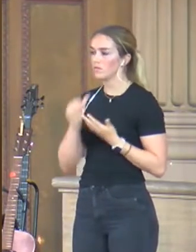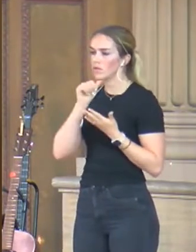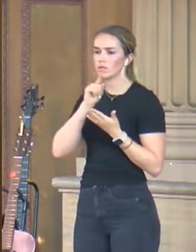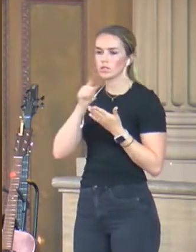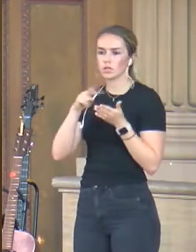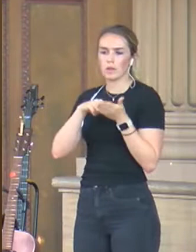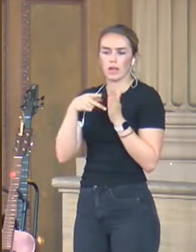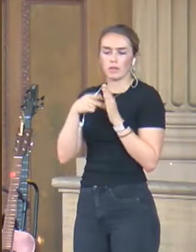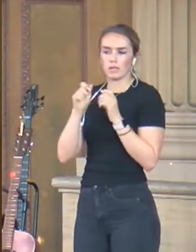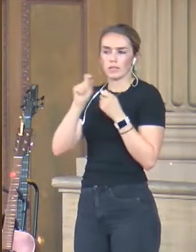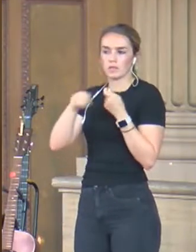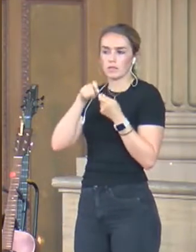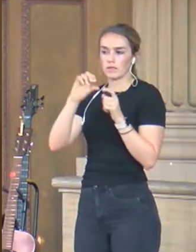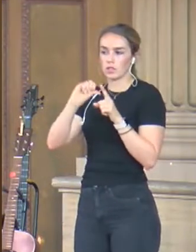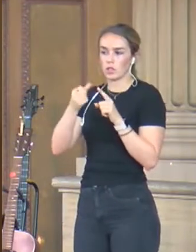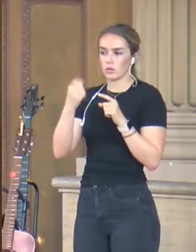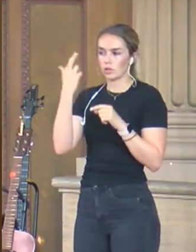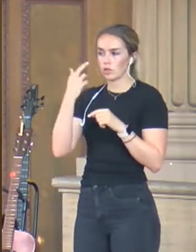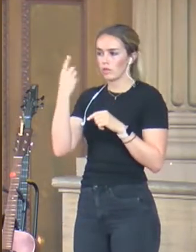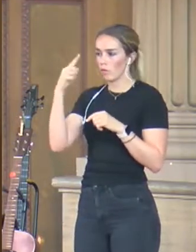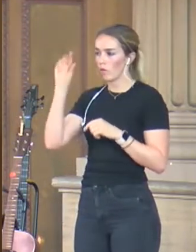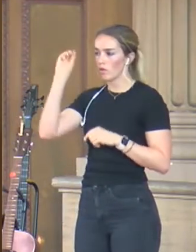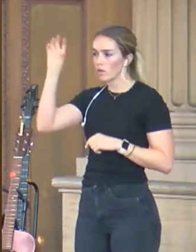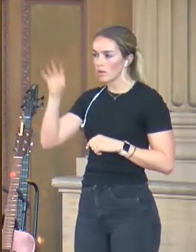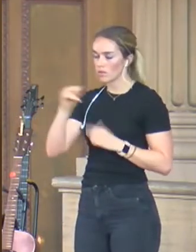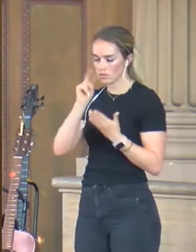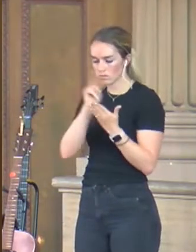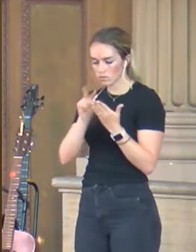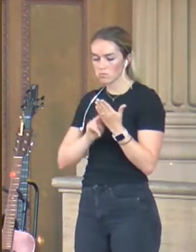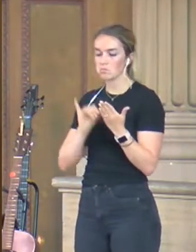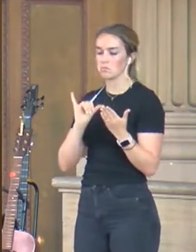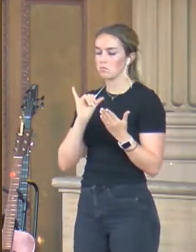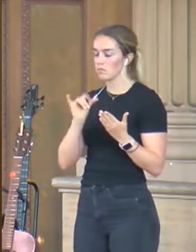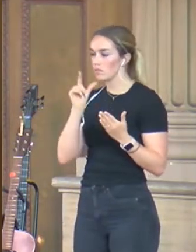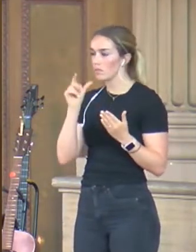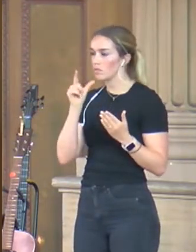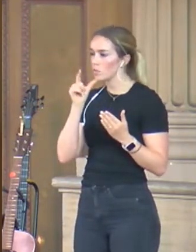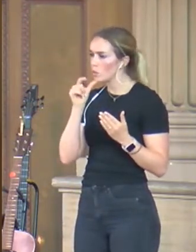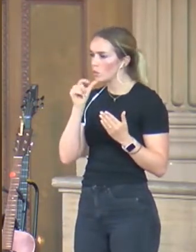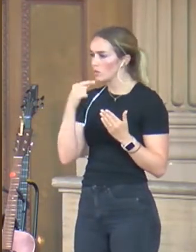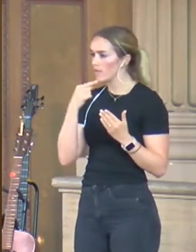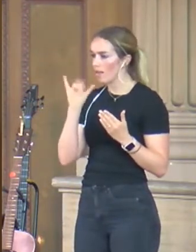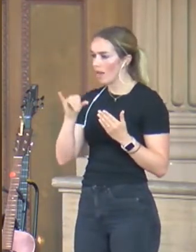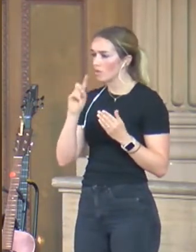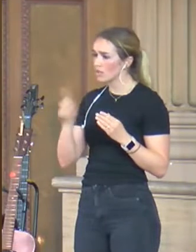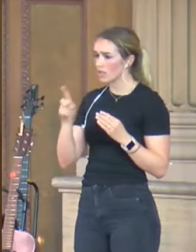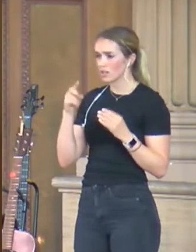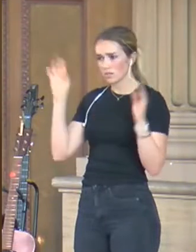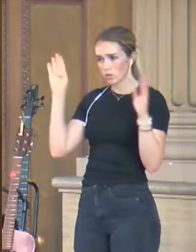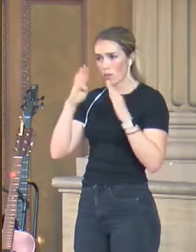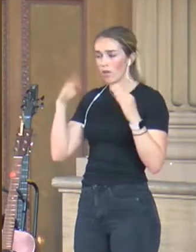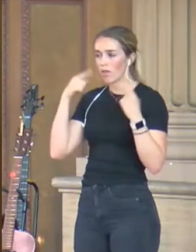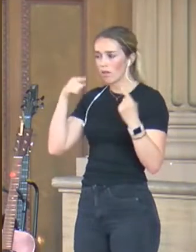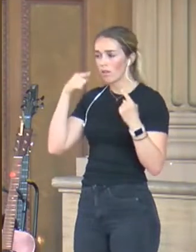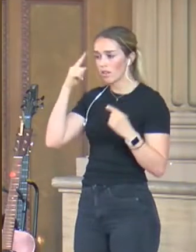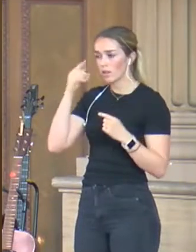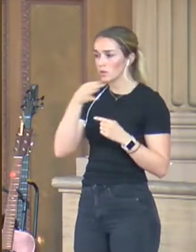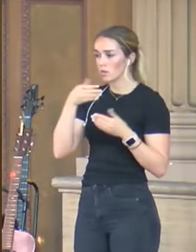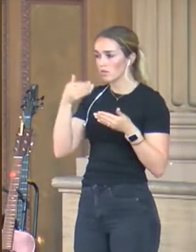circumstances gave rise to this song, but just kind of scanning through these lines, we know that whoever's singing it is in huge trouble. He thinks that he's going to die.